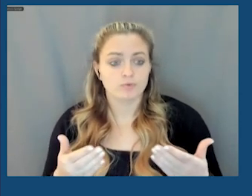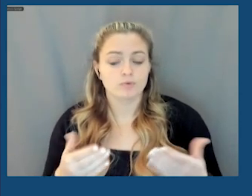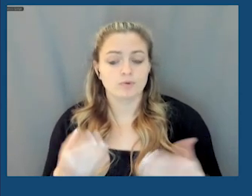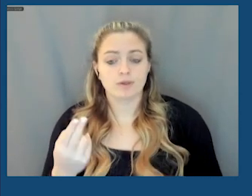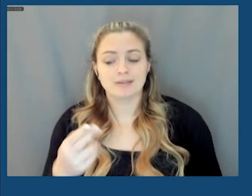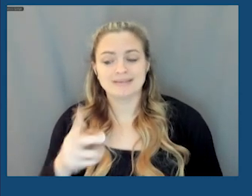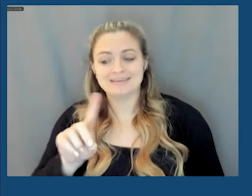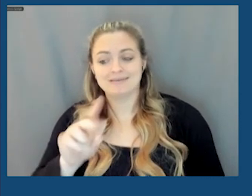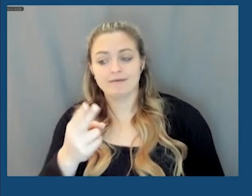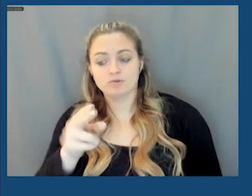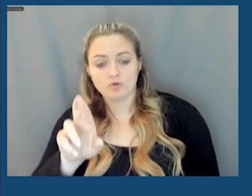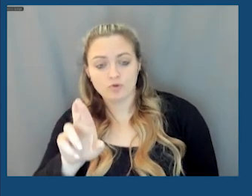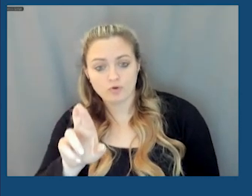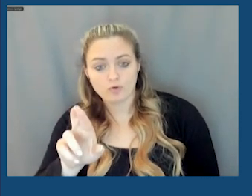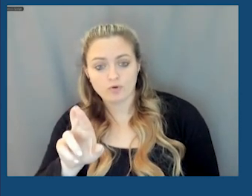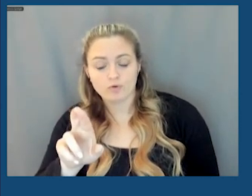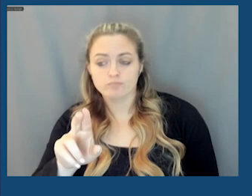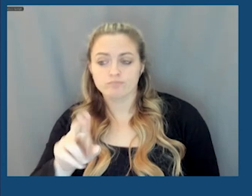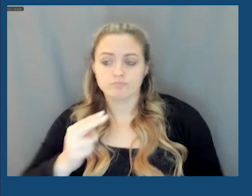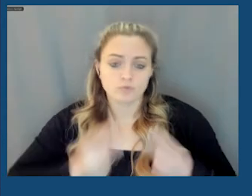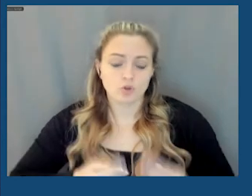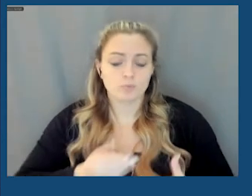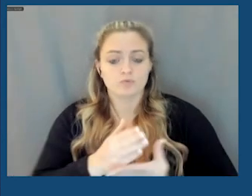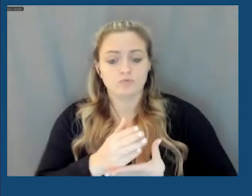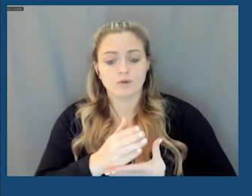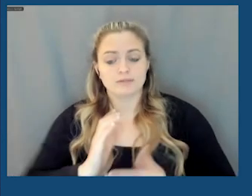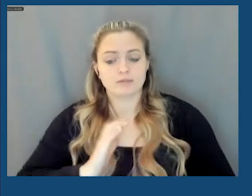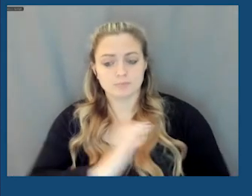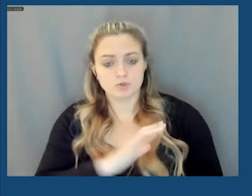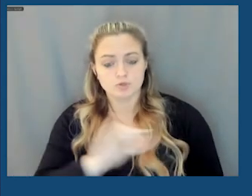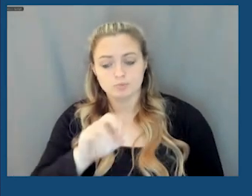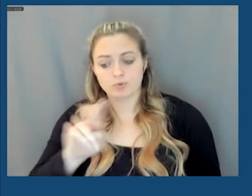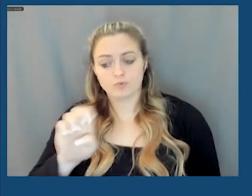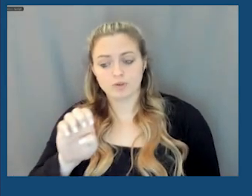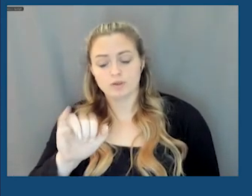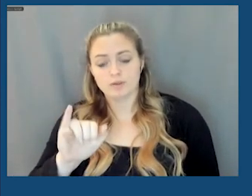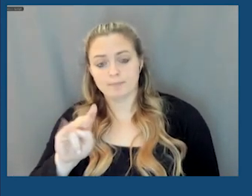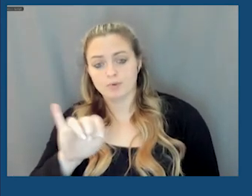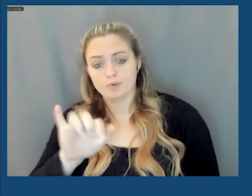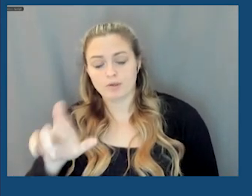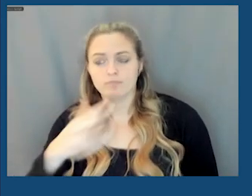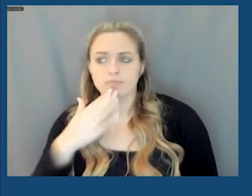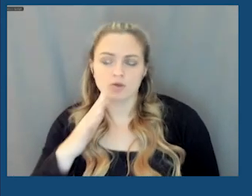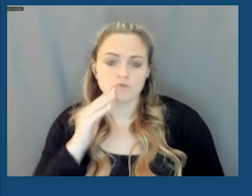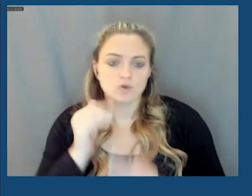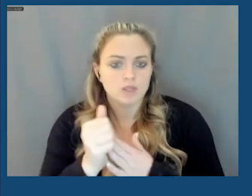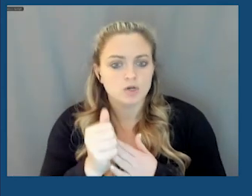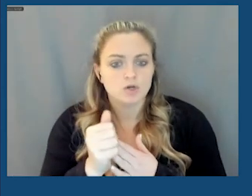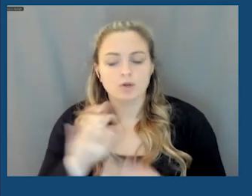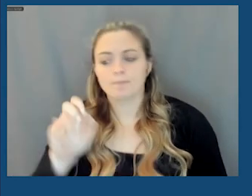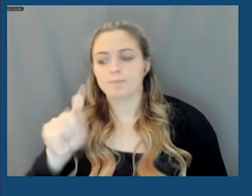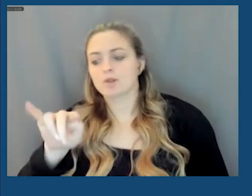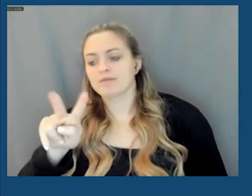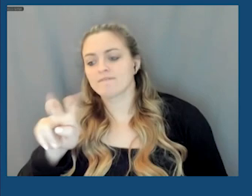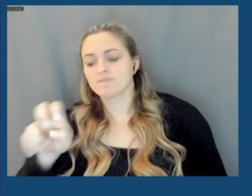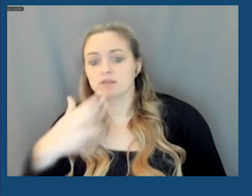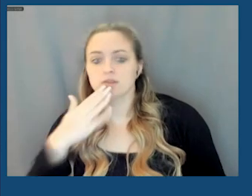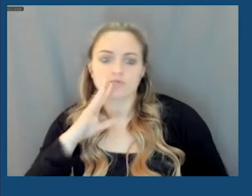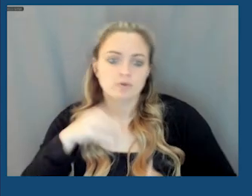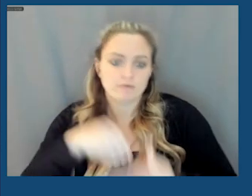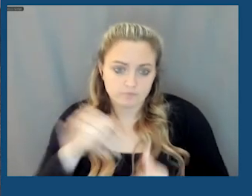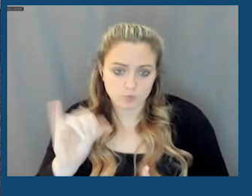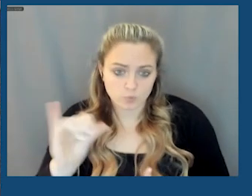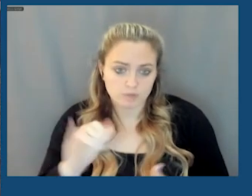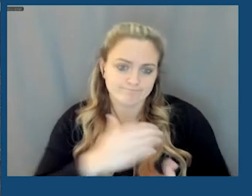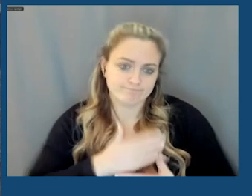DHR, Human Rights Commissioner, Maria Imperial. I thank you for your leadership. Mark Levine, I want to thank him for his involvement as well. Appreciate